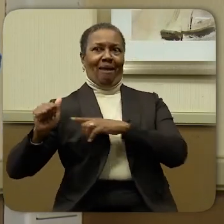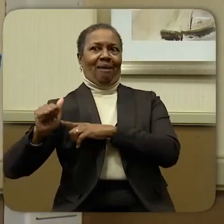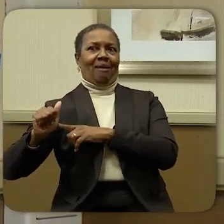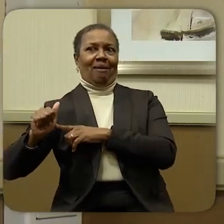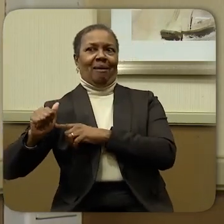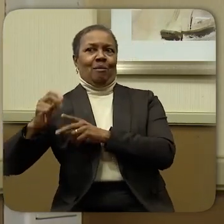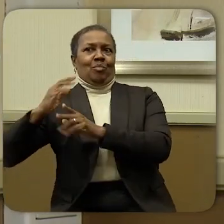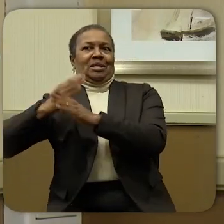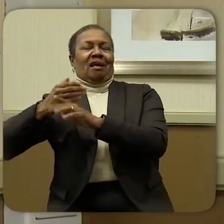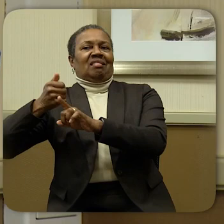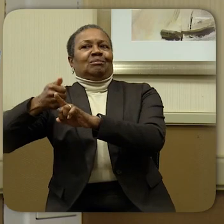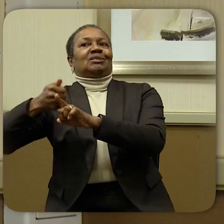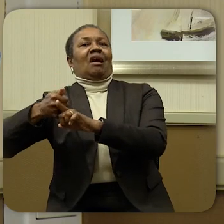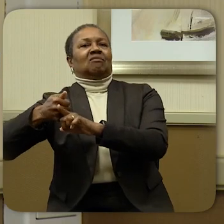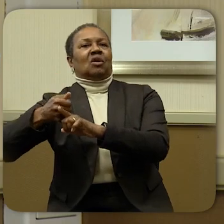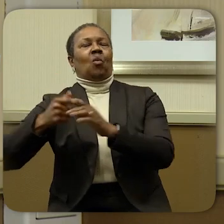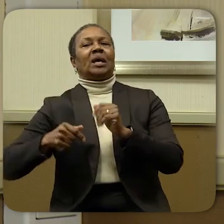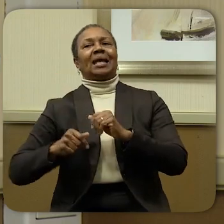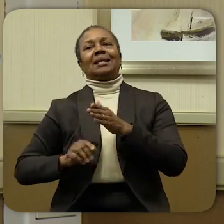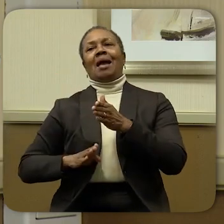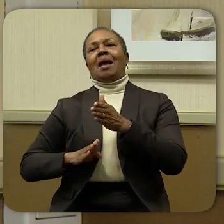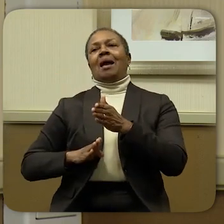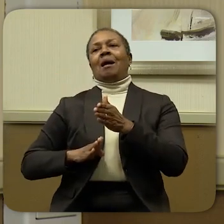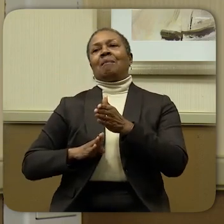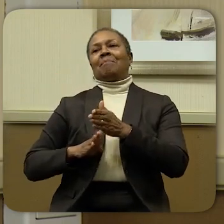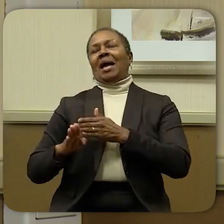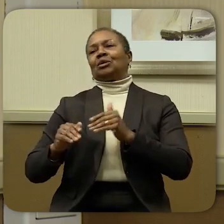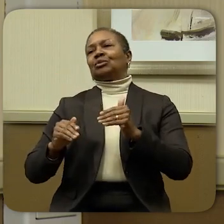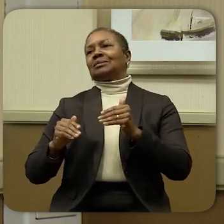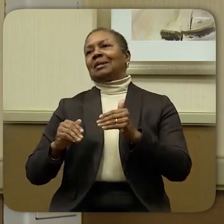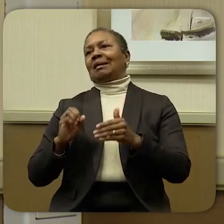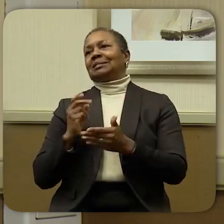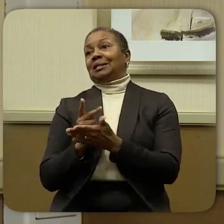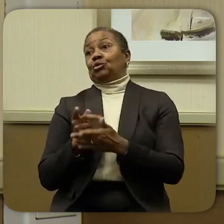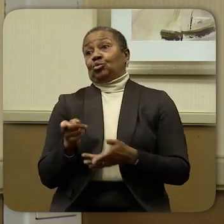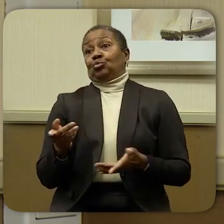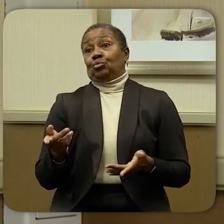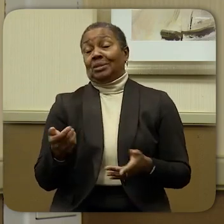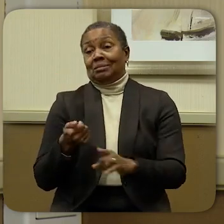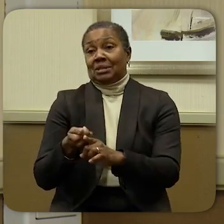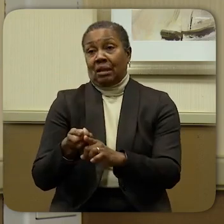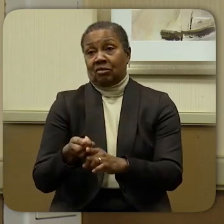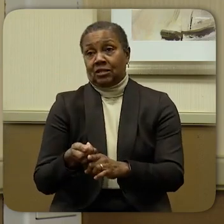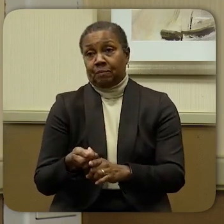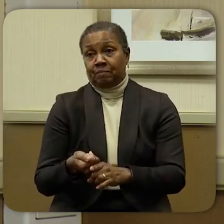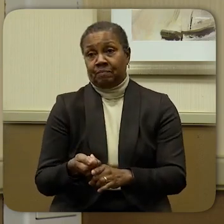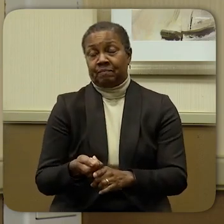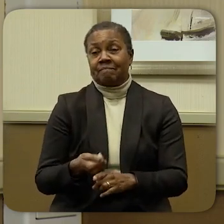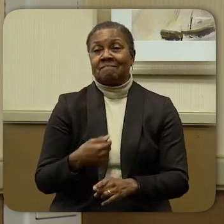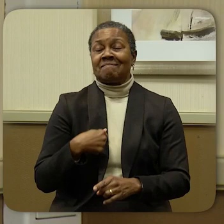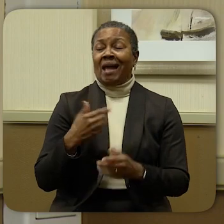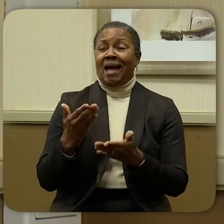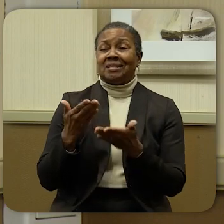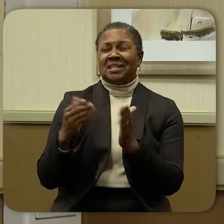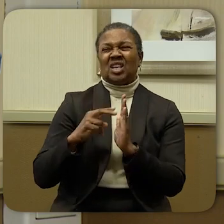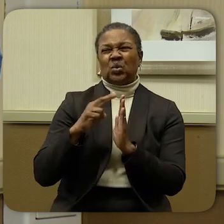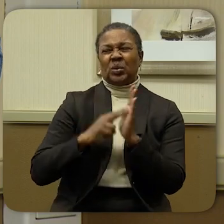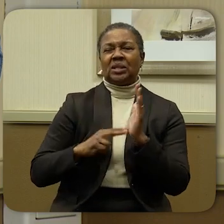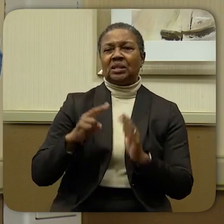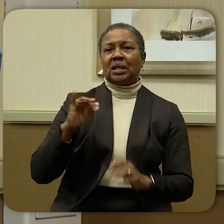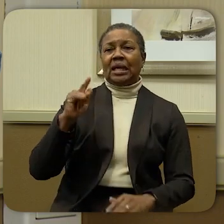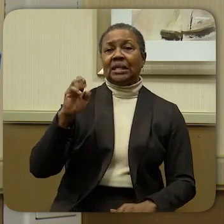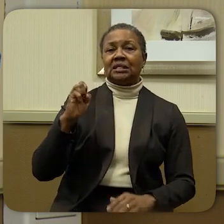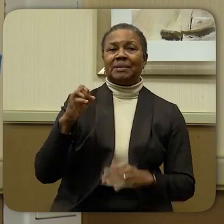fear of what can minors consent to, kind of stuff like that. So I really suggest reading the